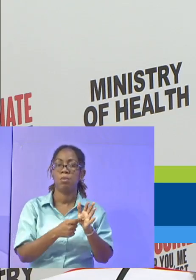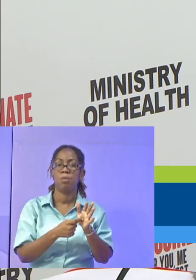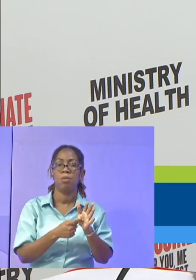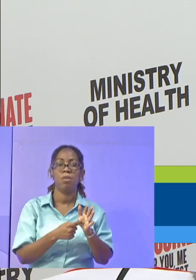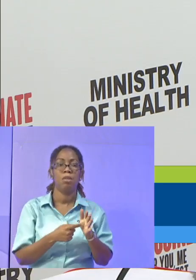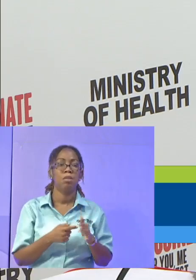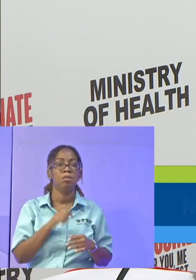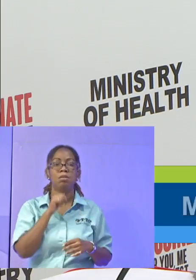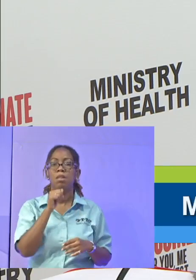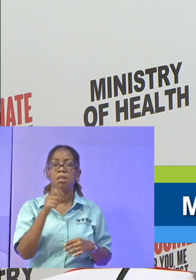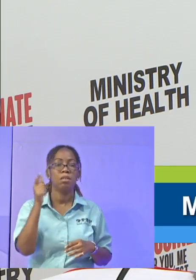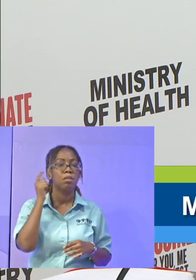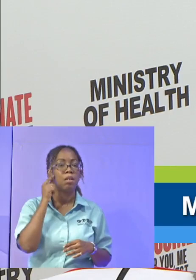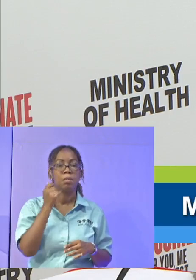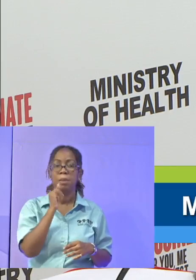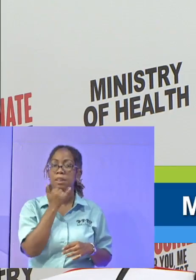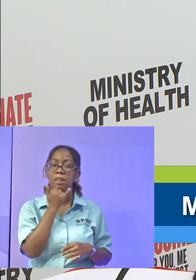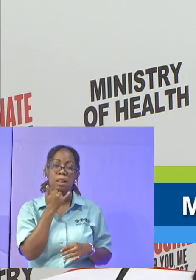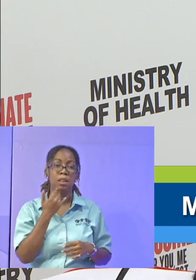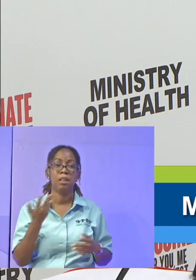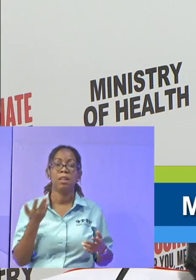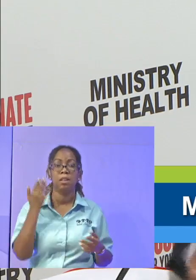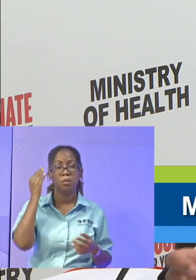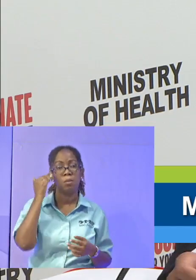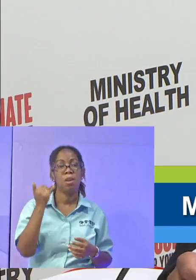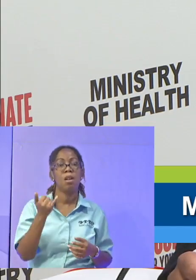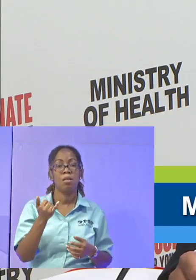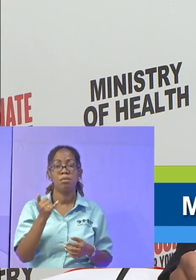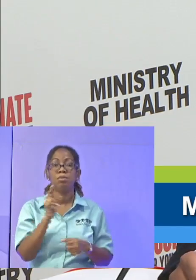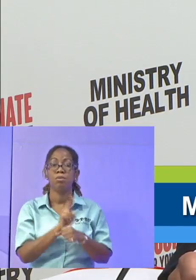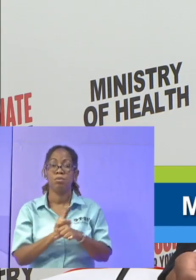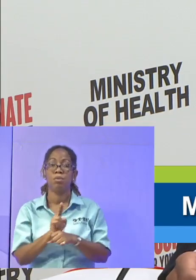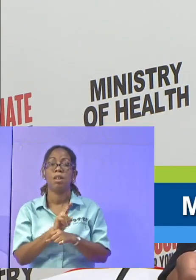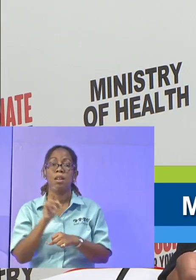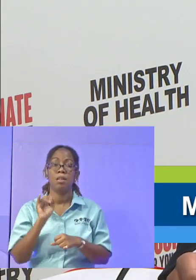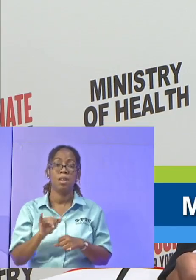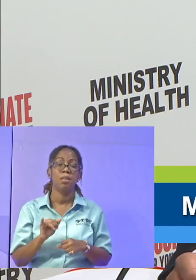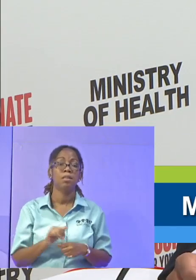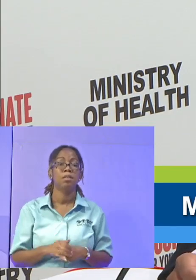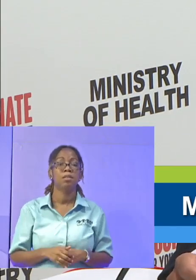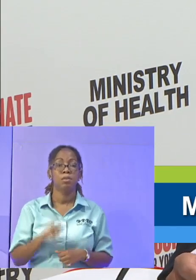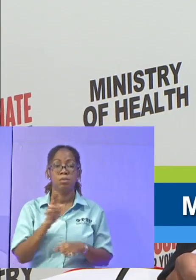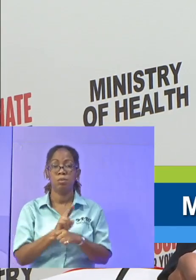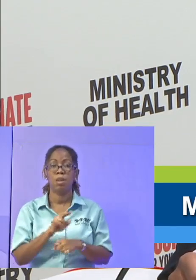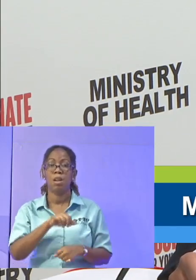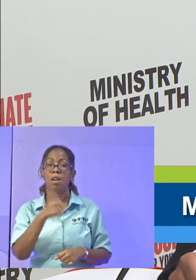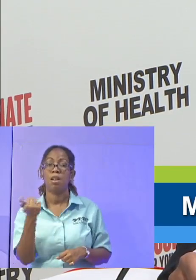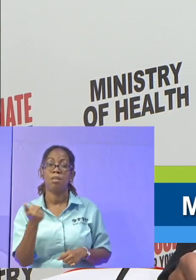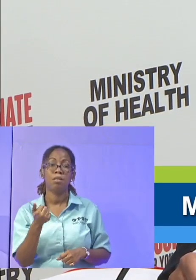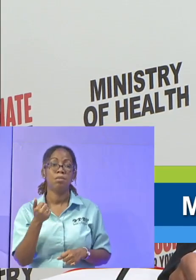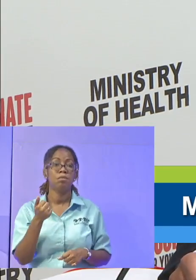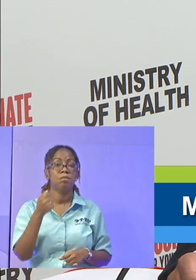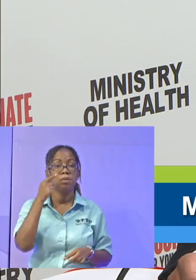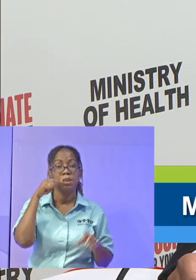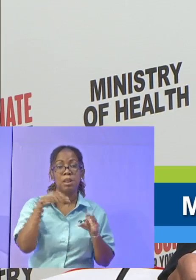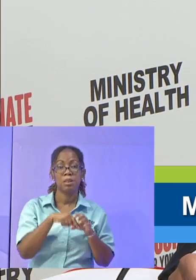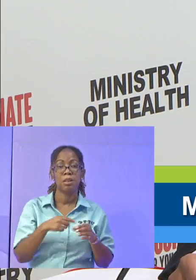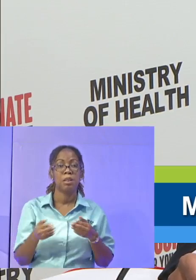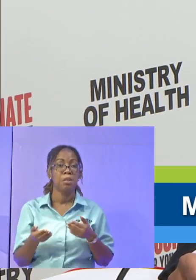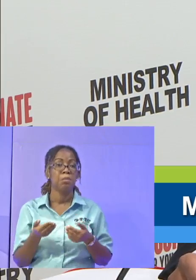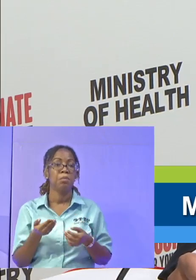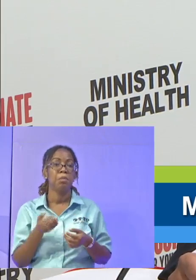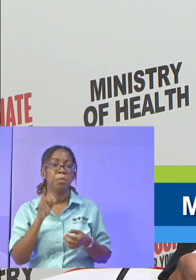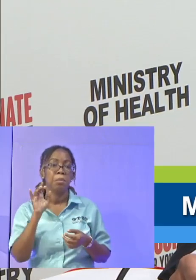at all. I think that's why it is the gold standard for testing. Using other tests will probably be prone to false negative and missing